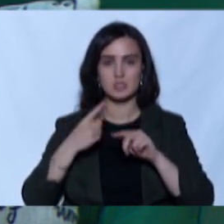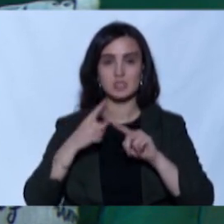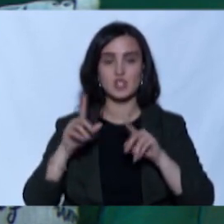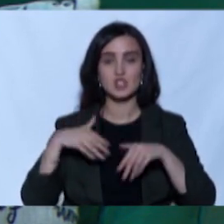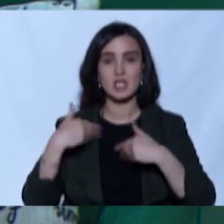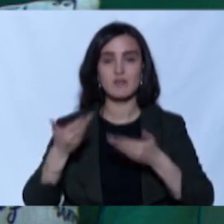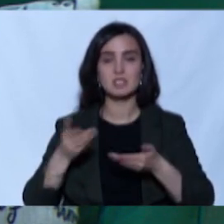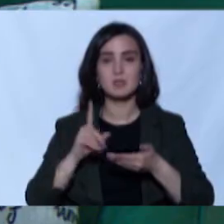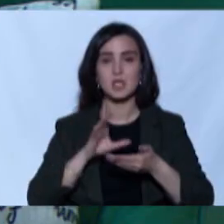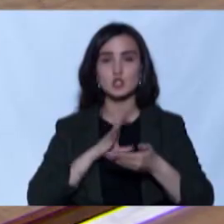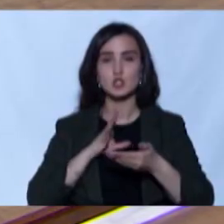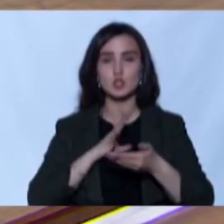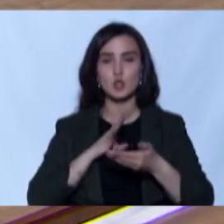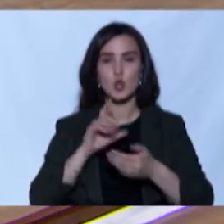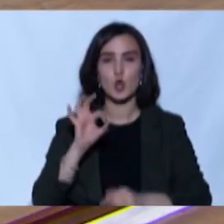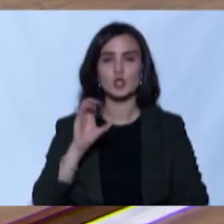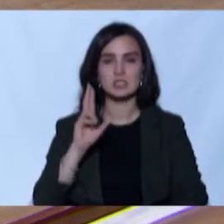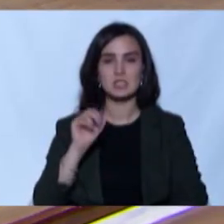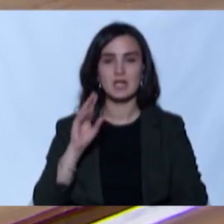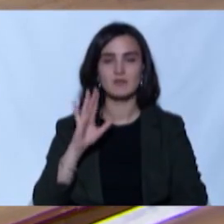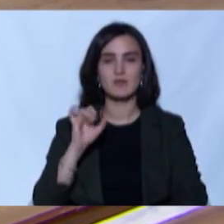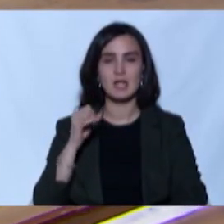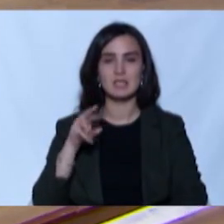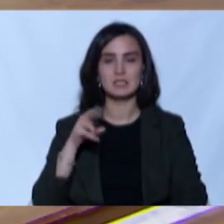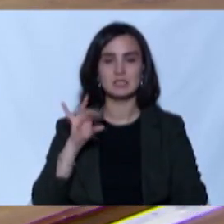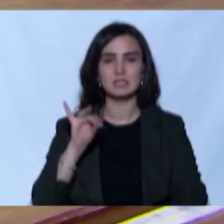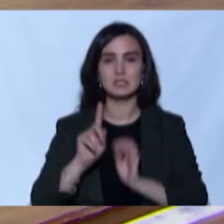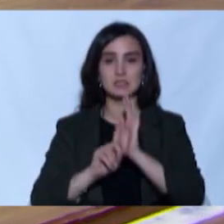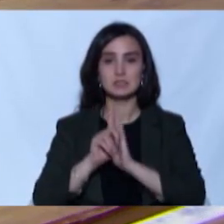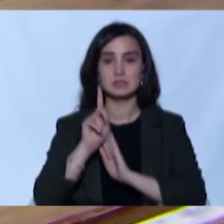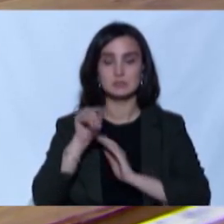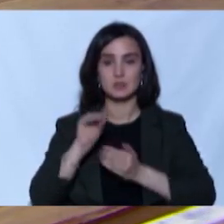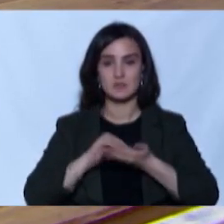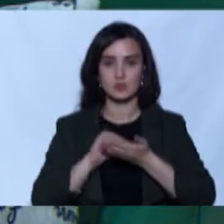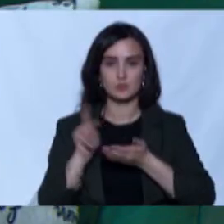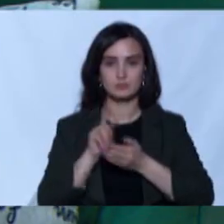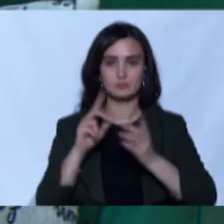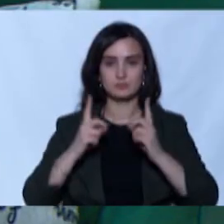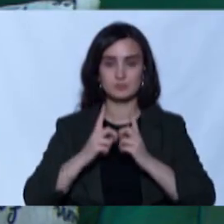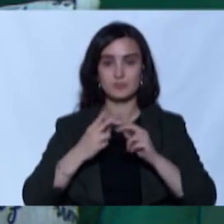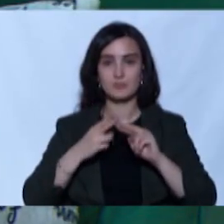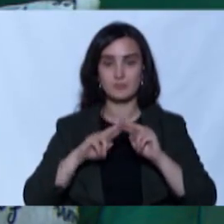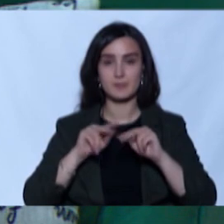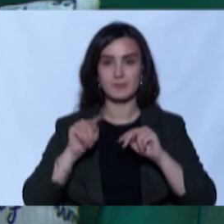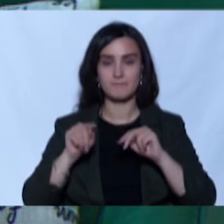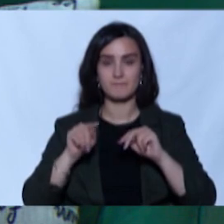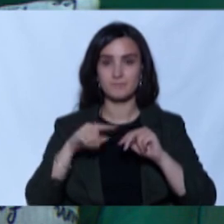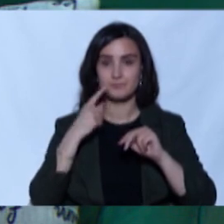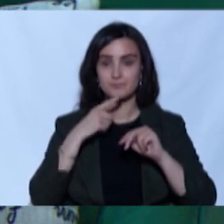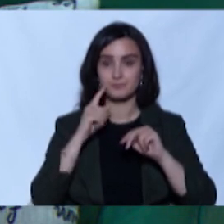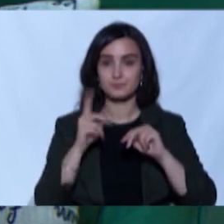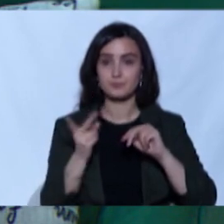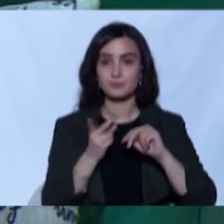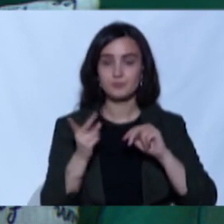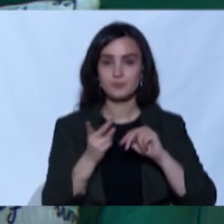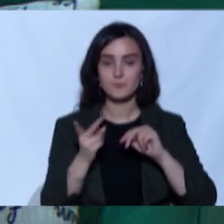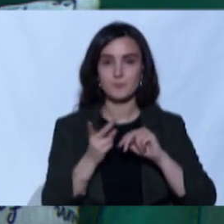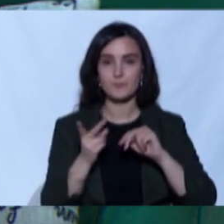find interesting, Oscar Wilde, who was also beginning his writings. And the editor essentially said to both of them